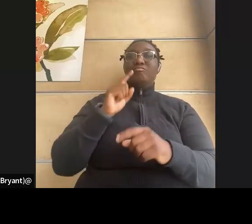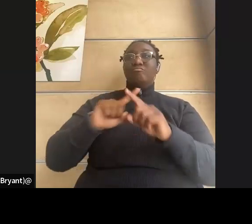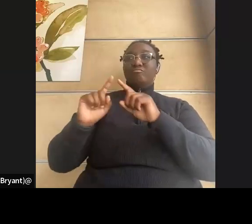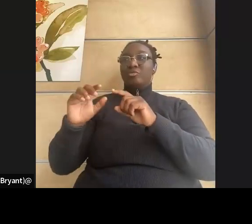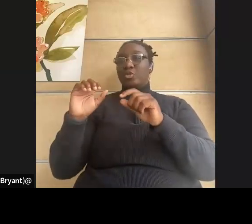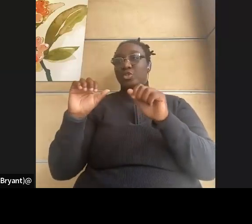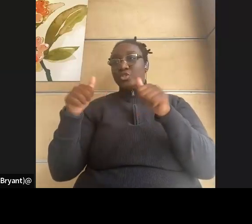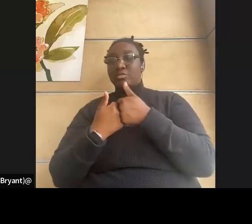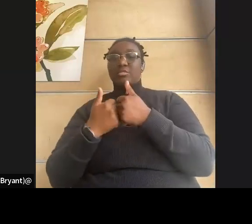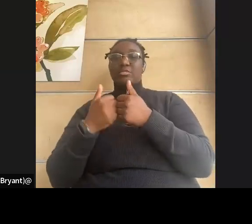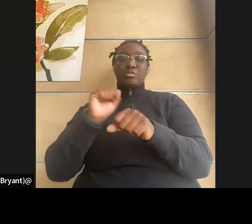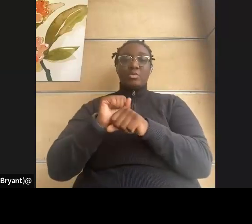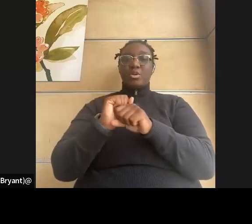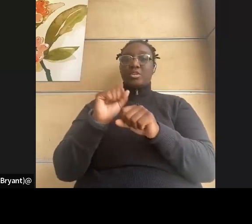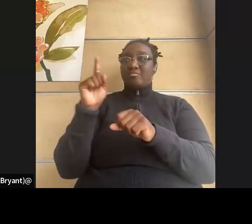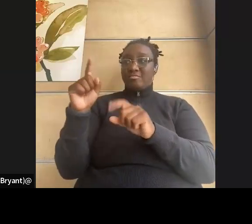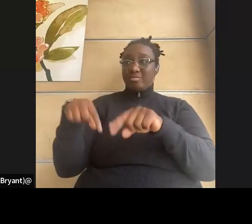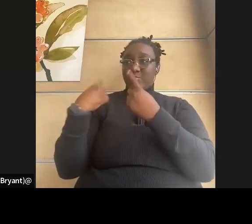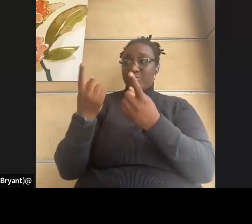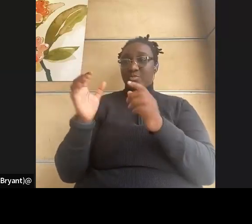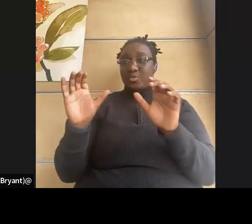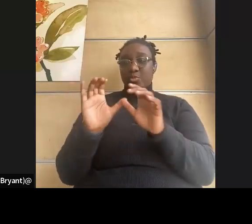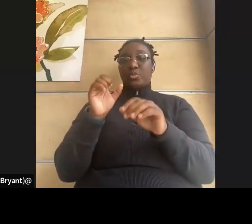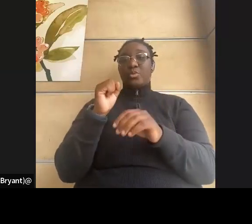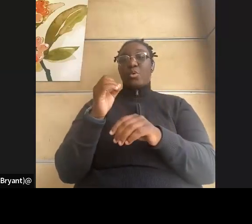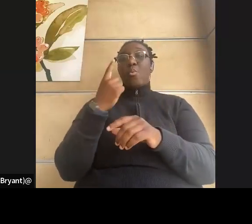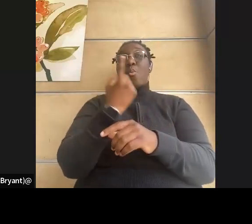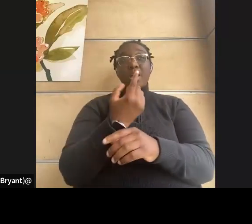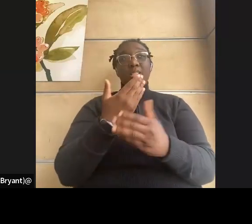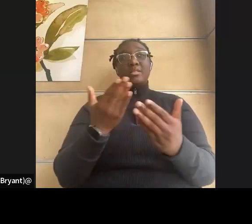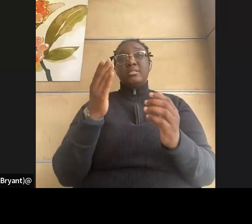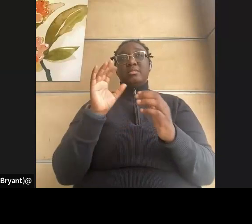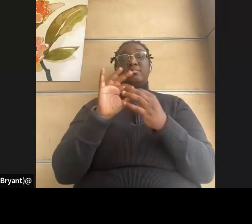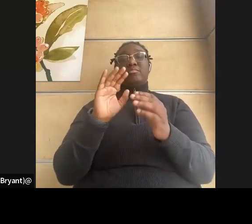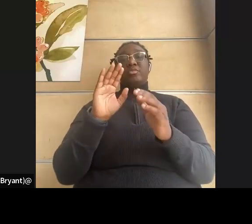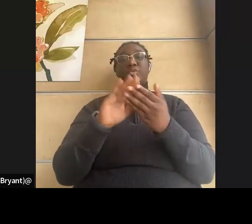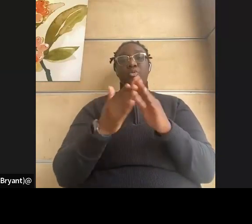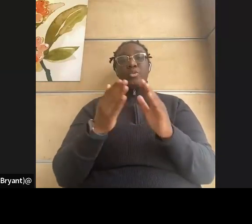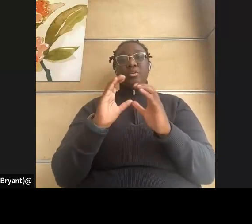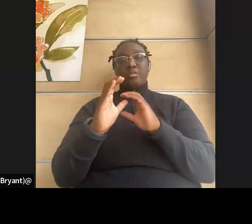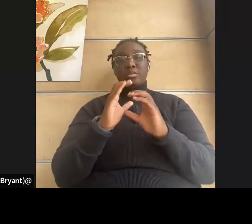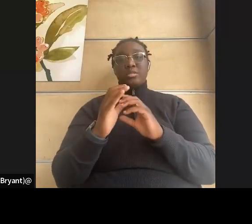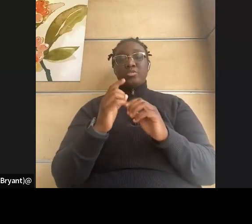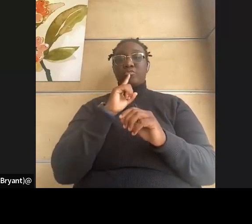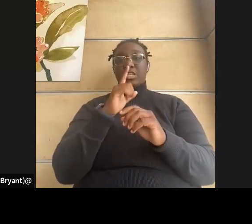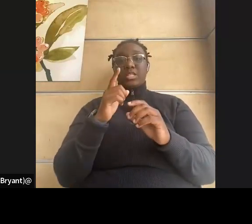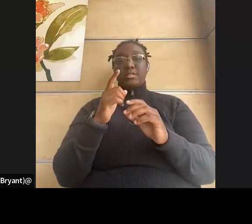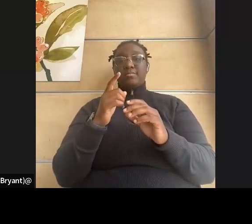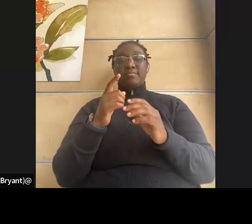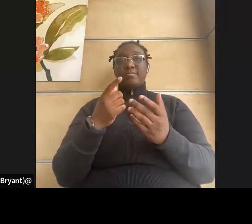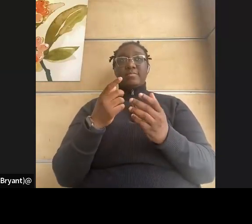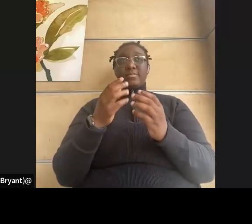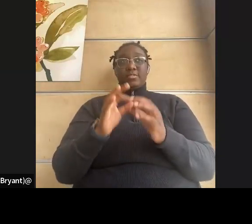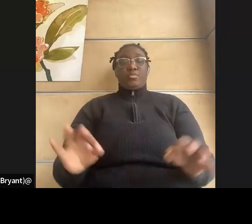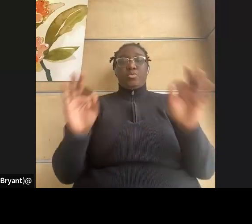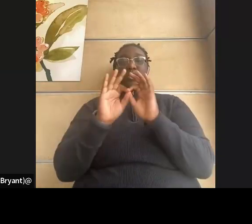kind of level set for the community conversation is that, really broadband for all is the